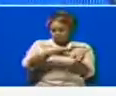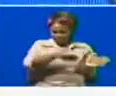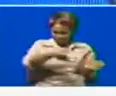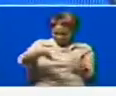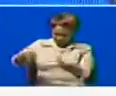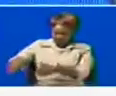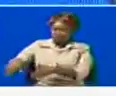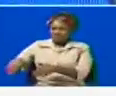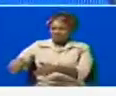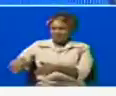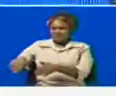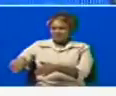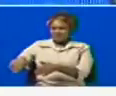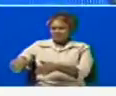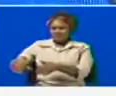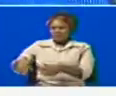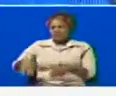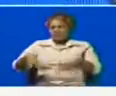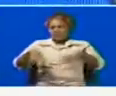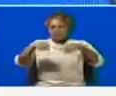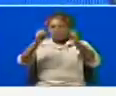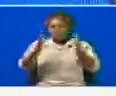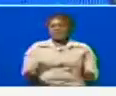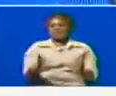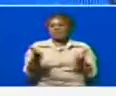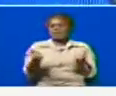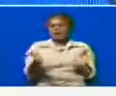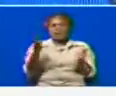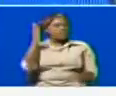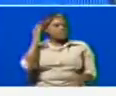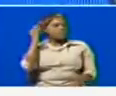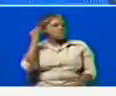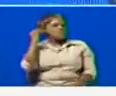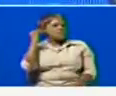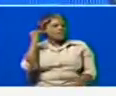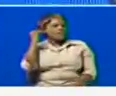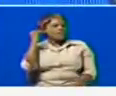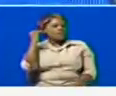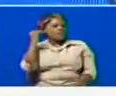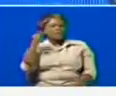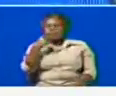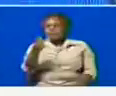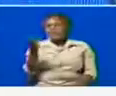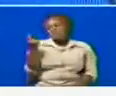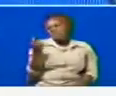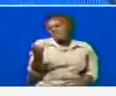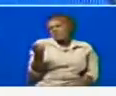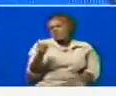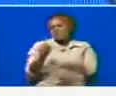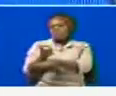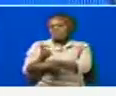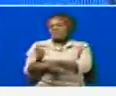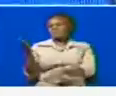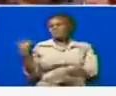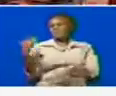mtazamaji, tutaenda kwake Wafula Chebukati aweze tuweze kusikia kutoka kwake yale ambayo alisema dakika chache ambazo